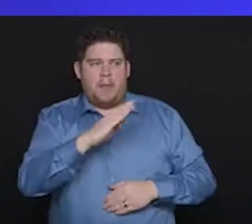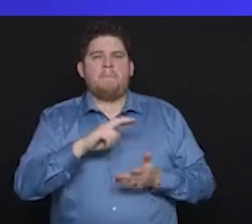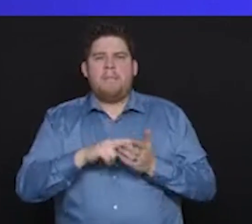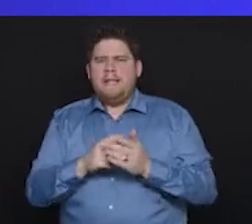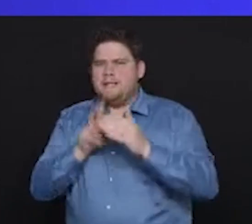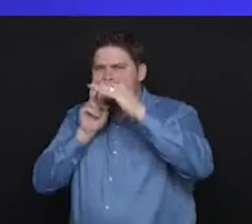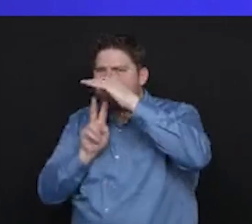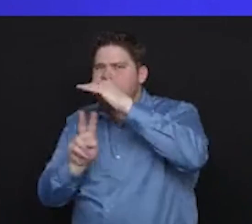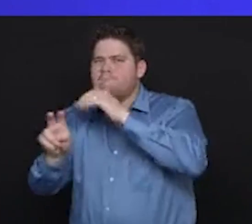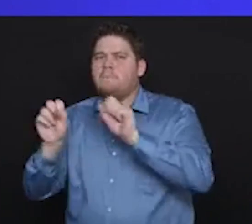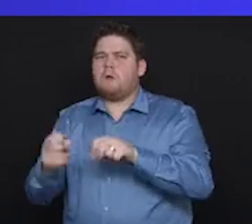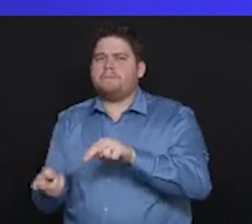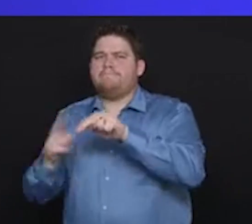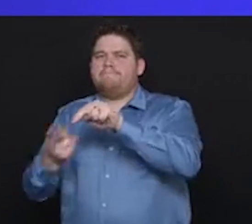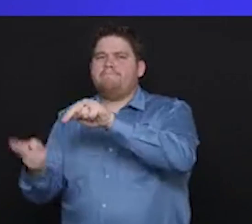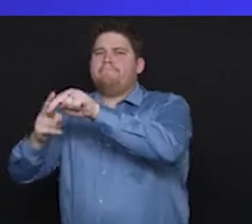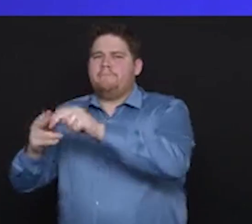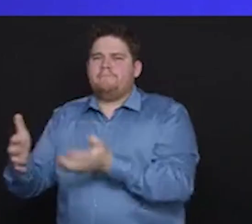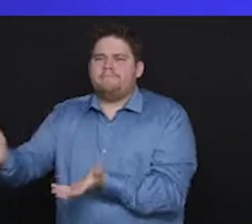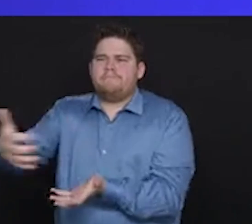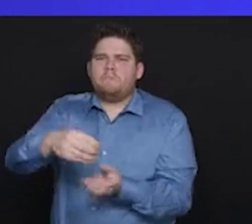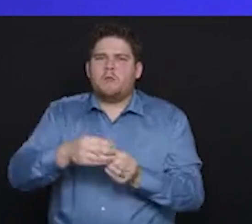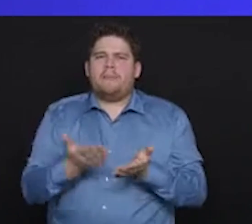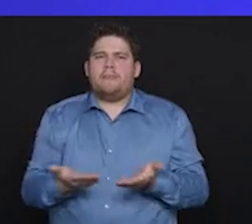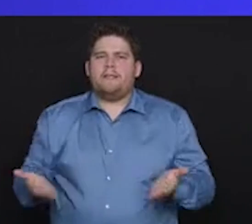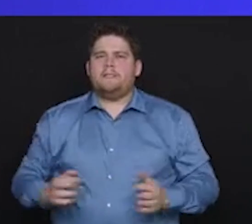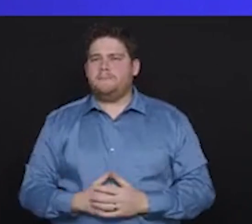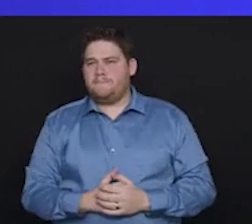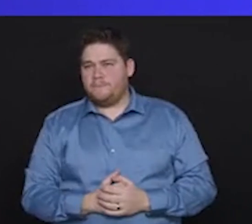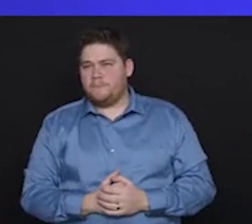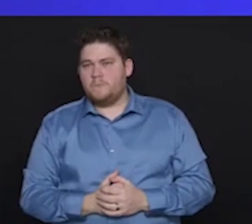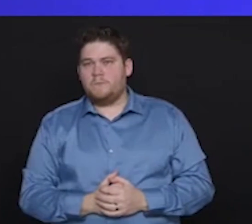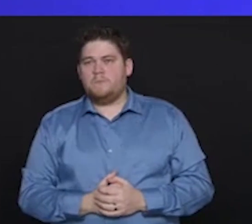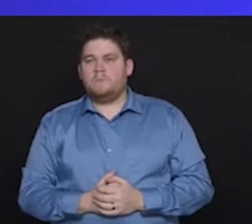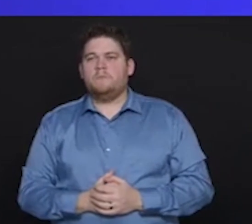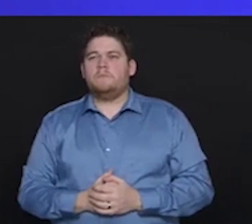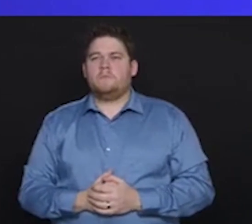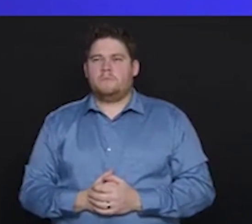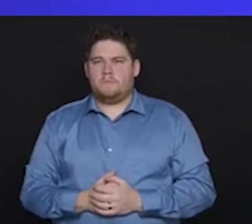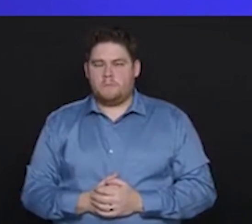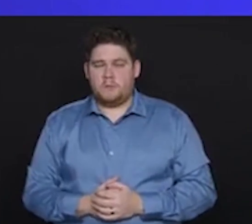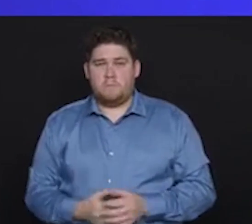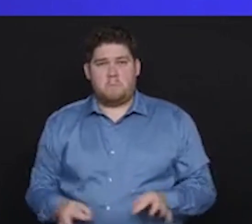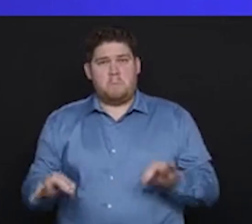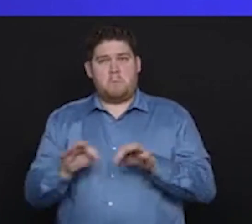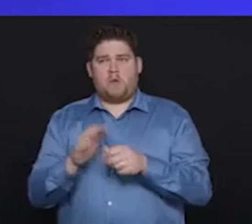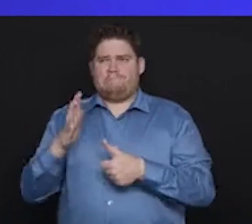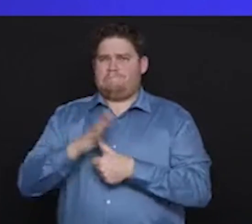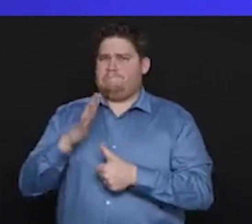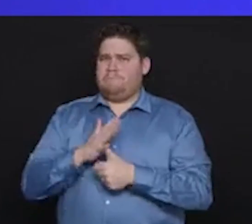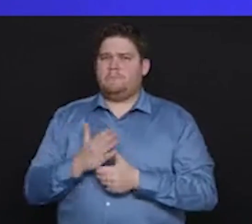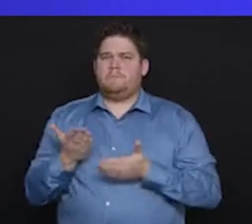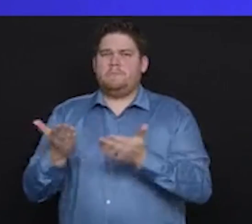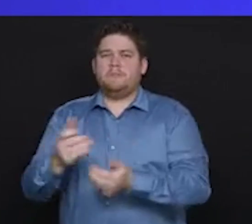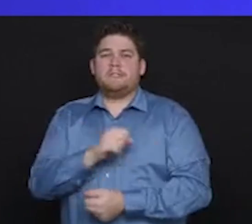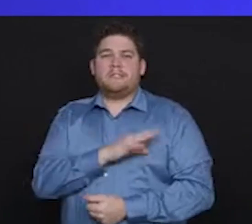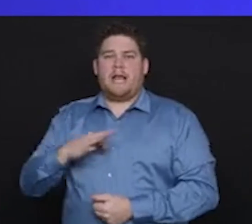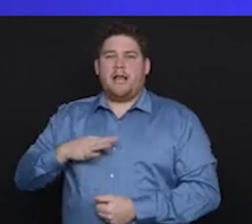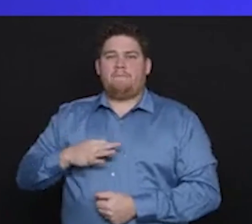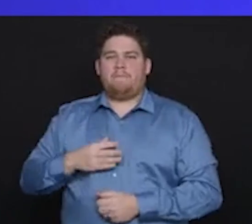to staff those facilities, but we also have plans for, if we need it, to move people who don't